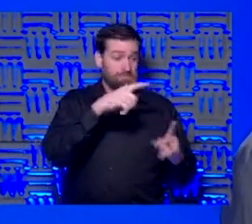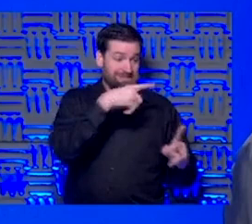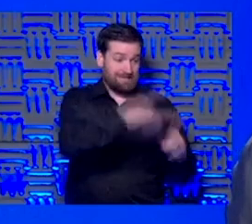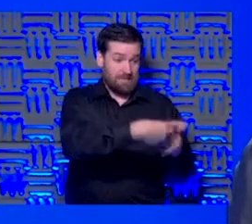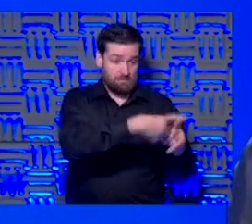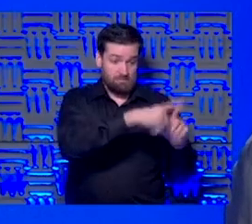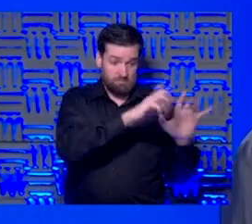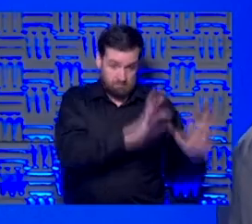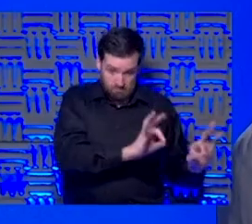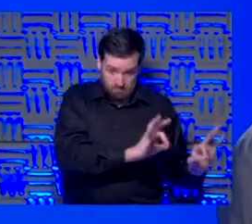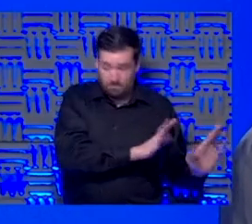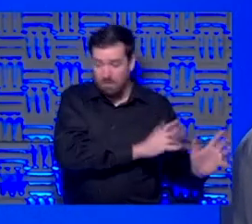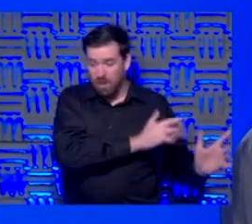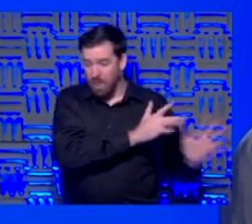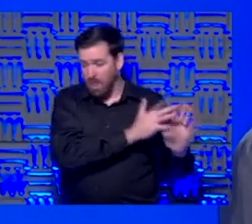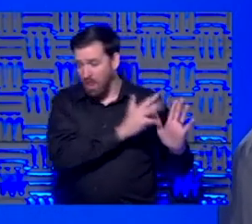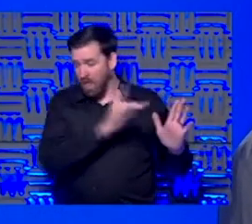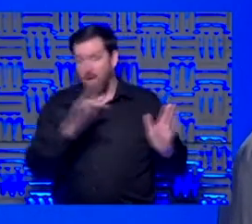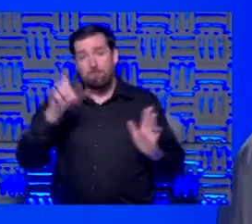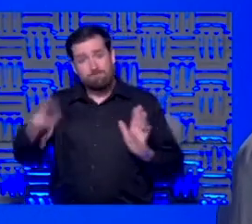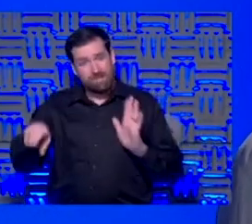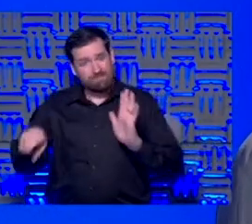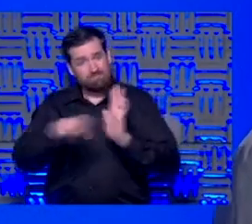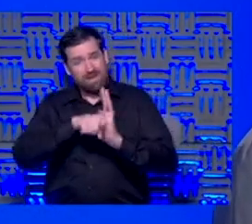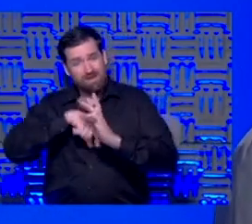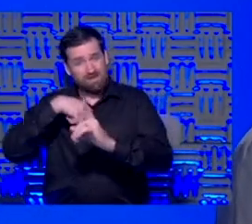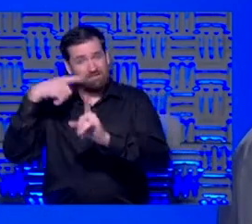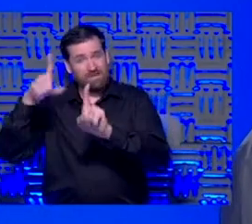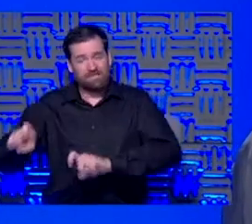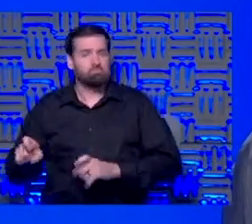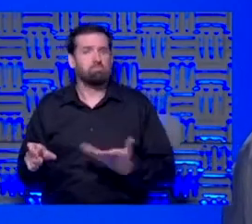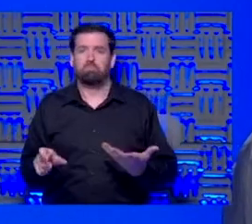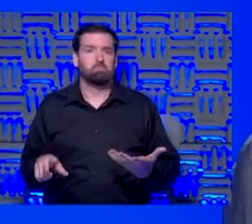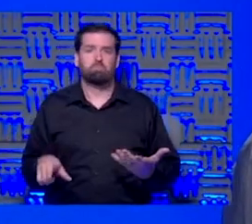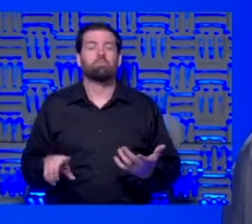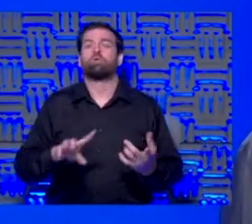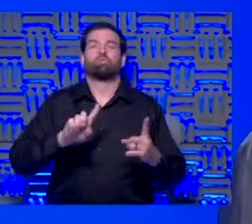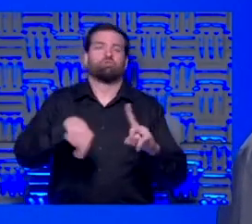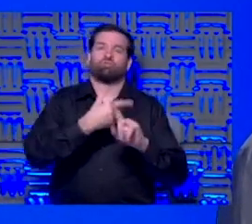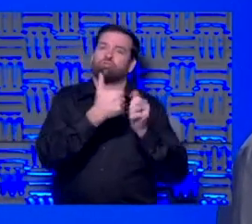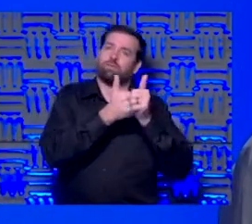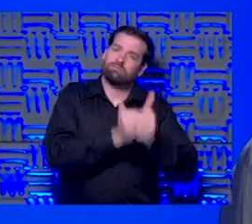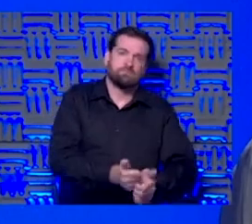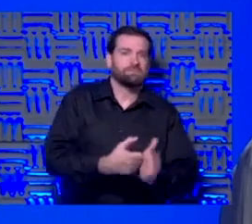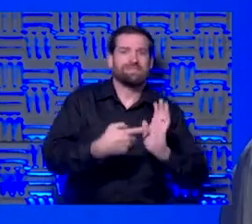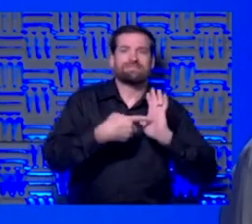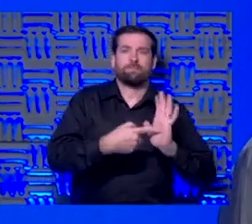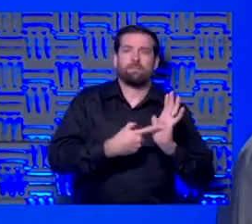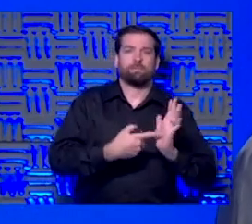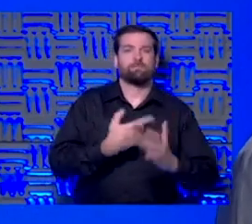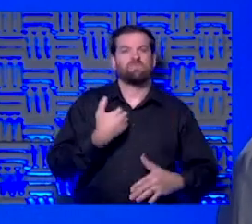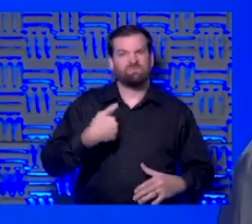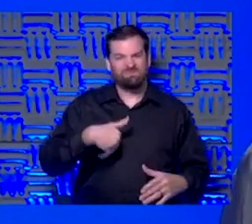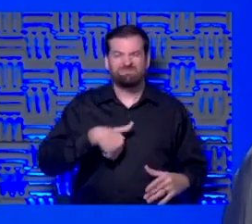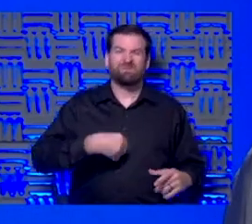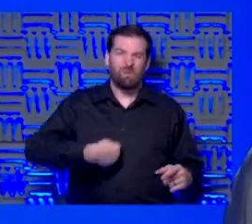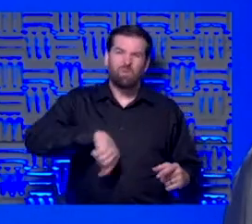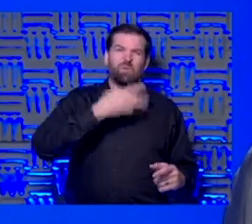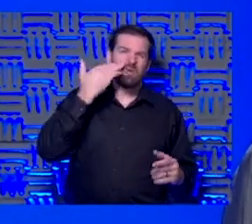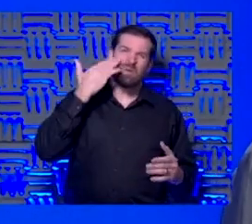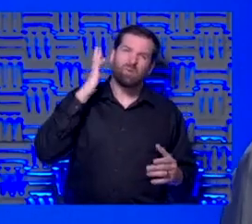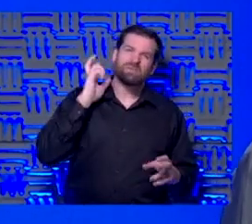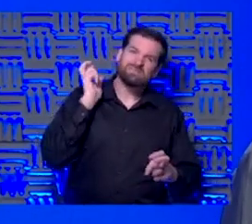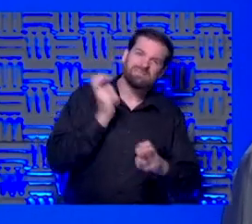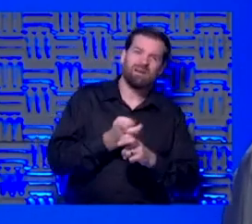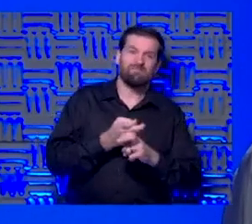after you've had the illness, symptoms or positive tests. In fact, they're just going by symptoms at this point, because we know that it's very difficult to